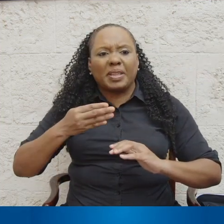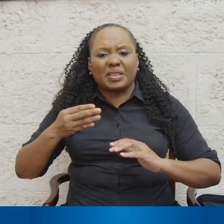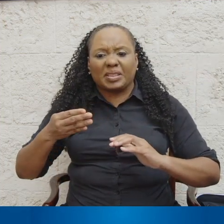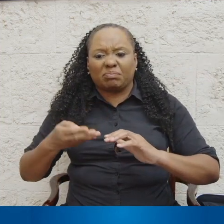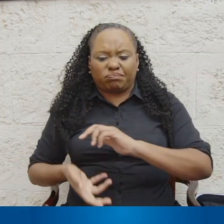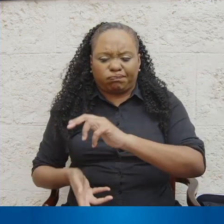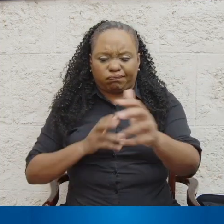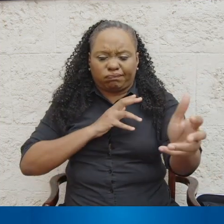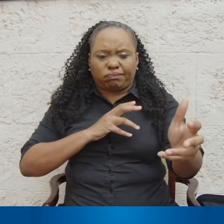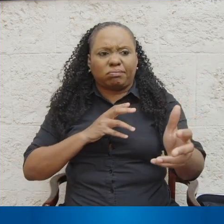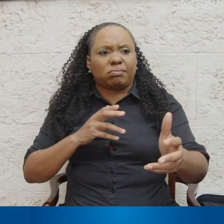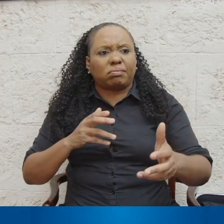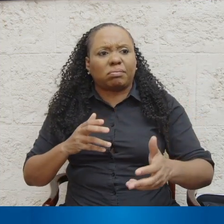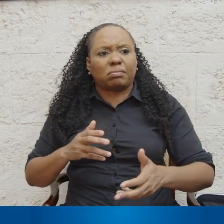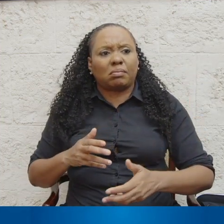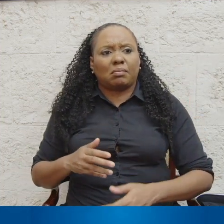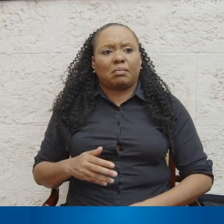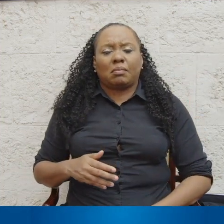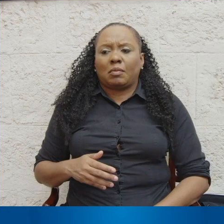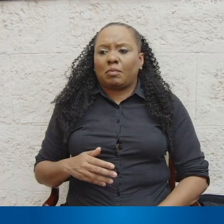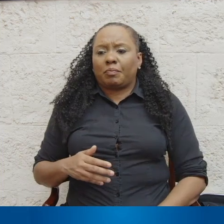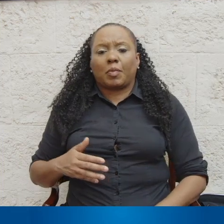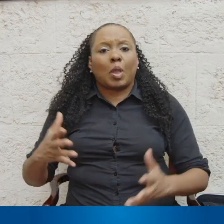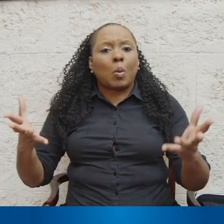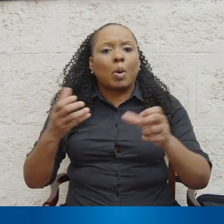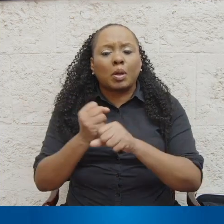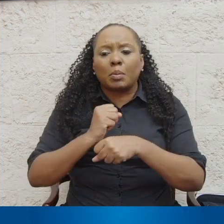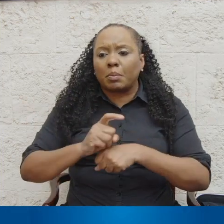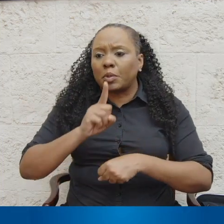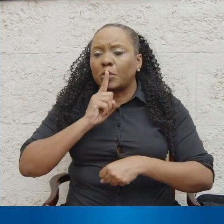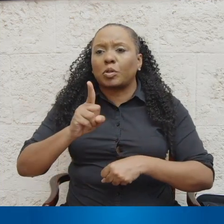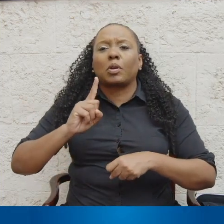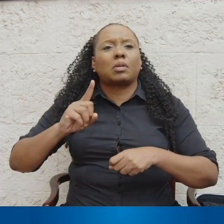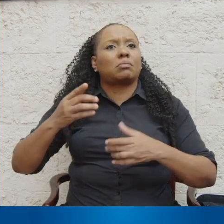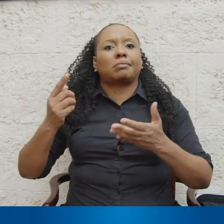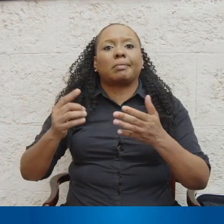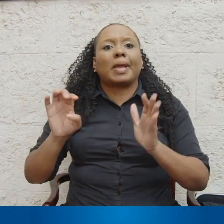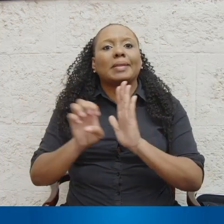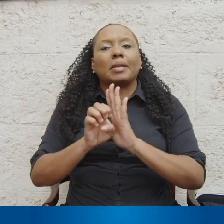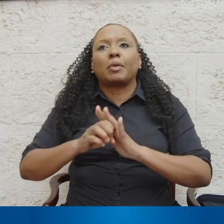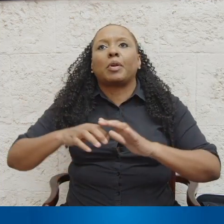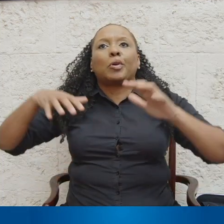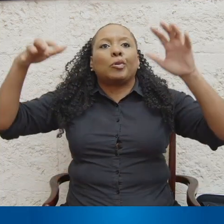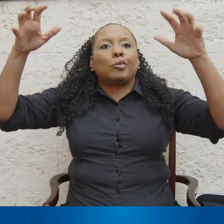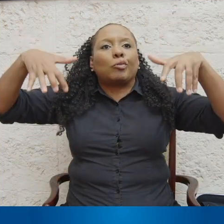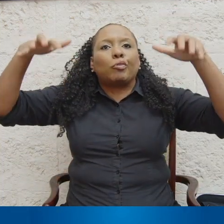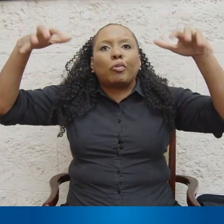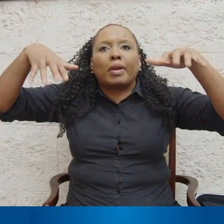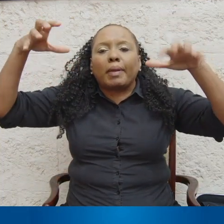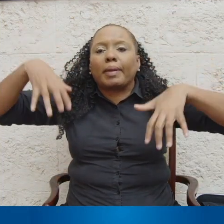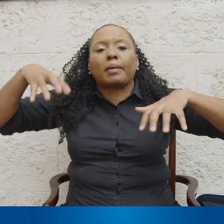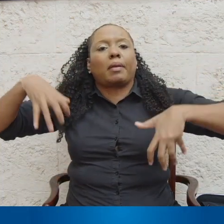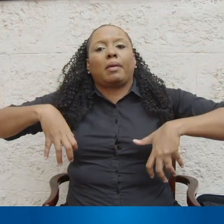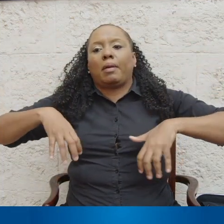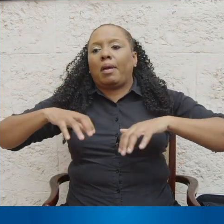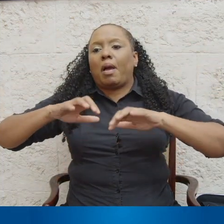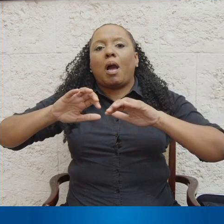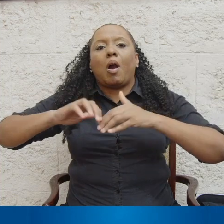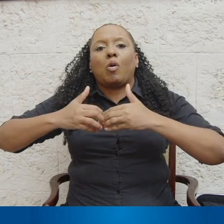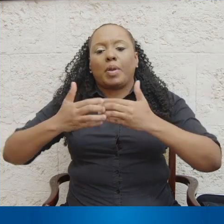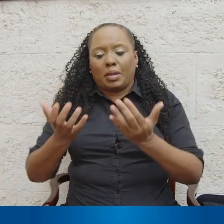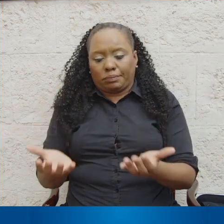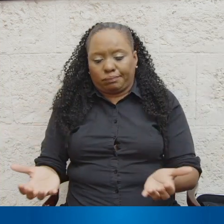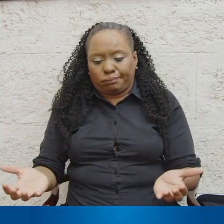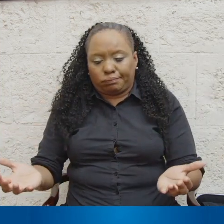ponding, to collect the water, to ensure the aquifer recharge. So all of the aspects that you think about in relation